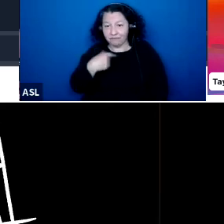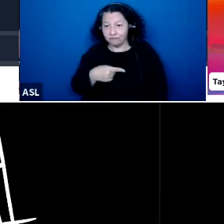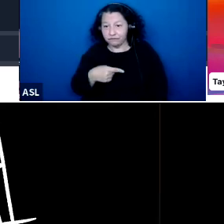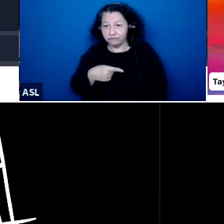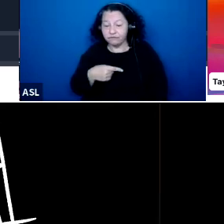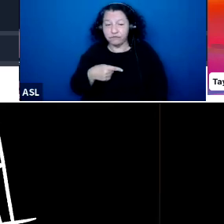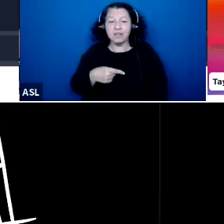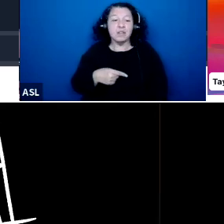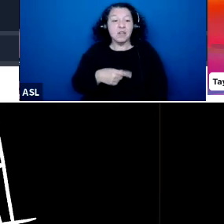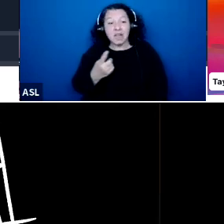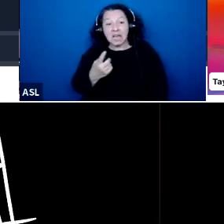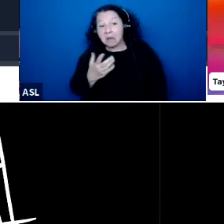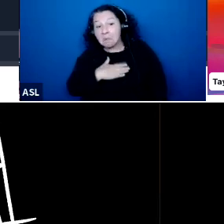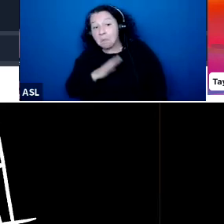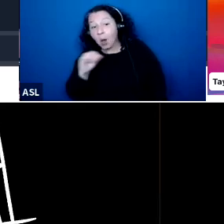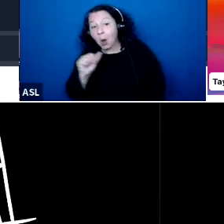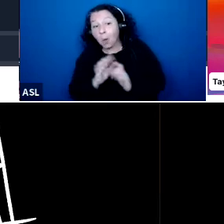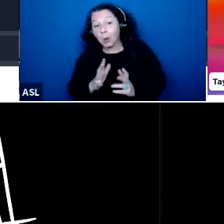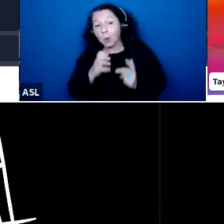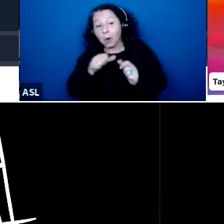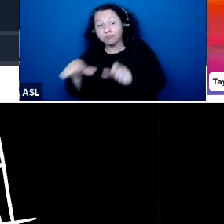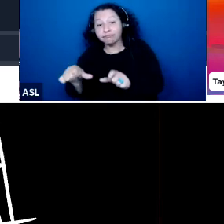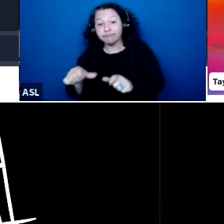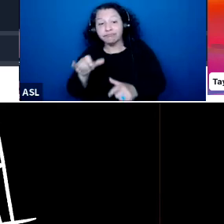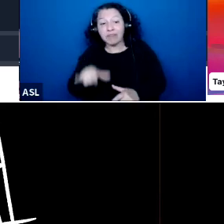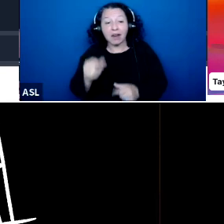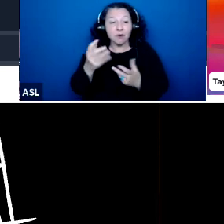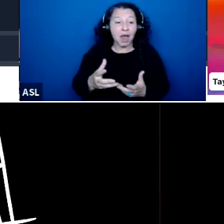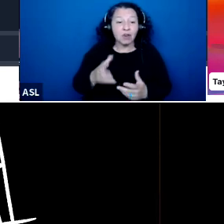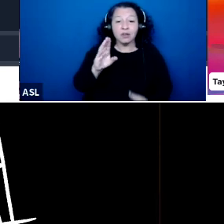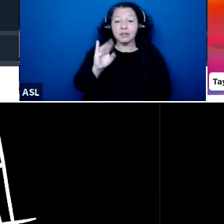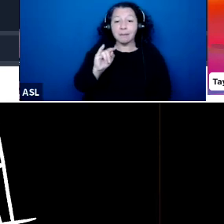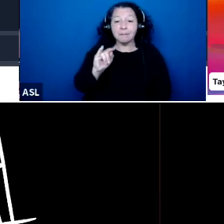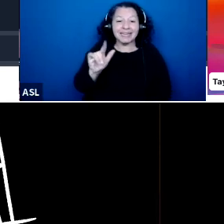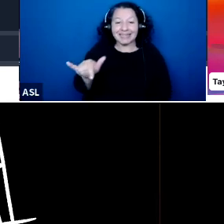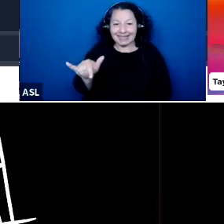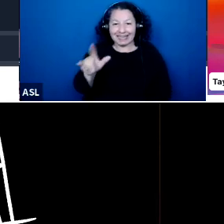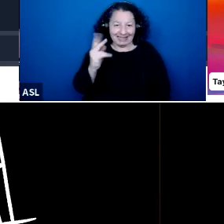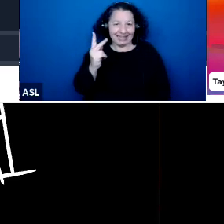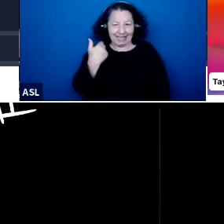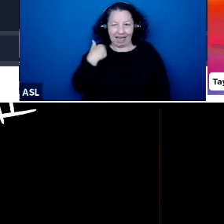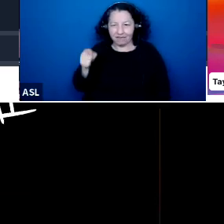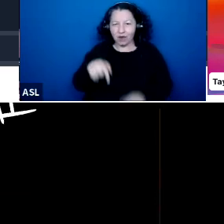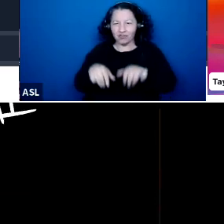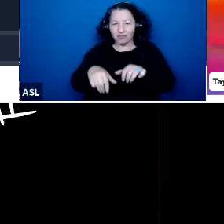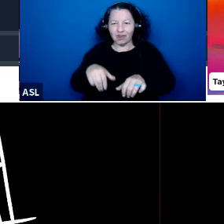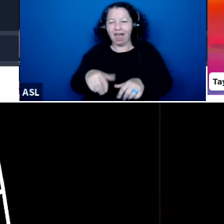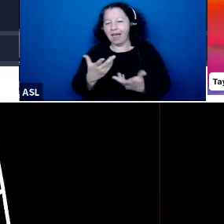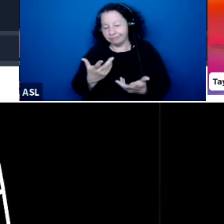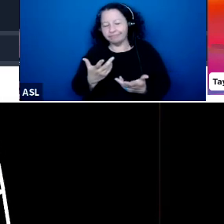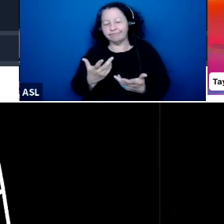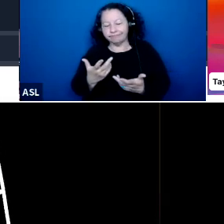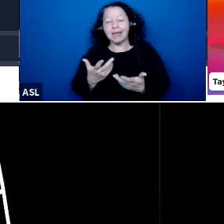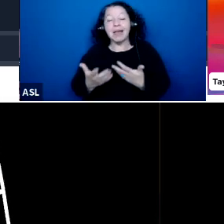version. If one of my coworkers wants to put any of the bit.ly links in the chat, that'd be great just to help me